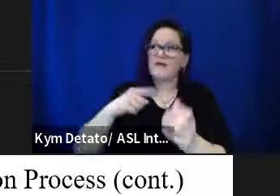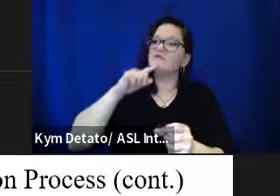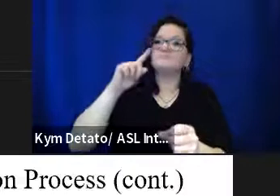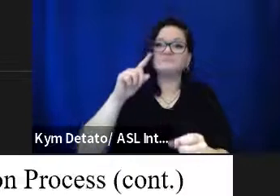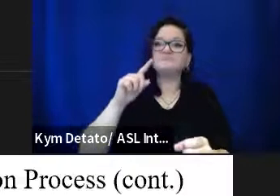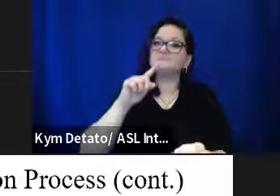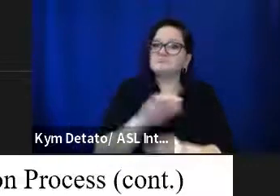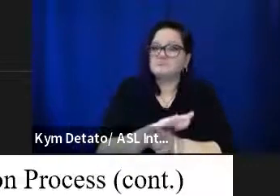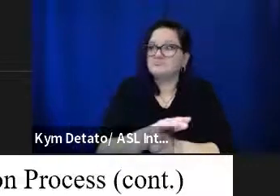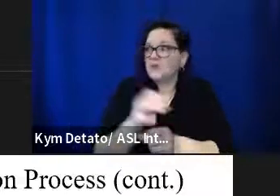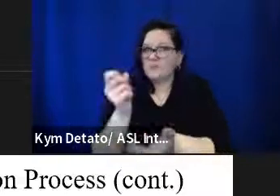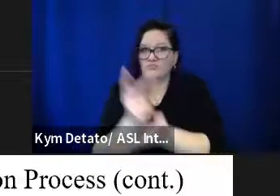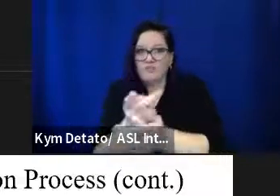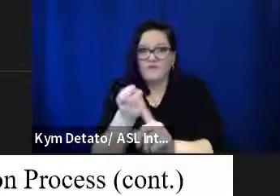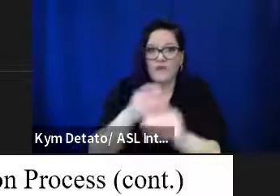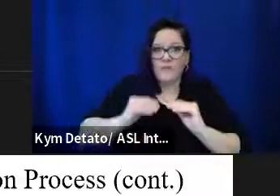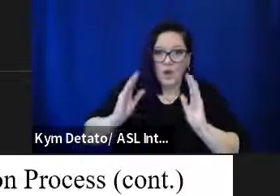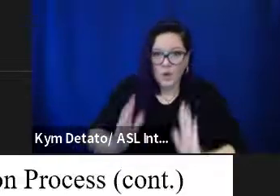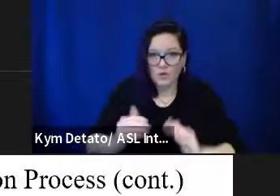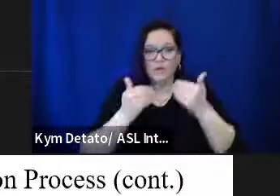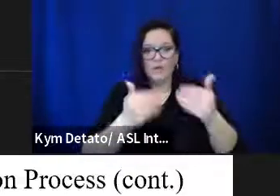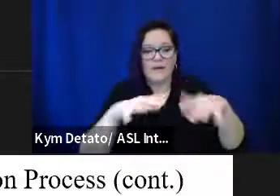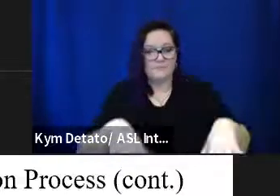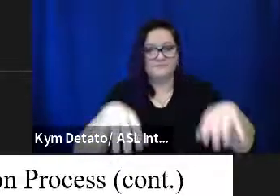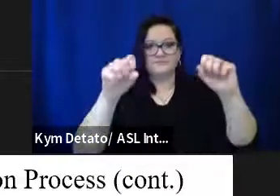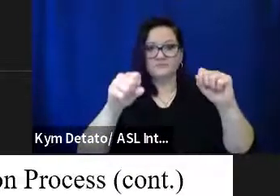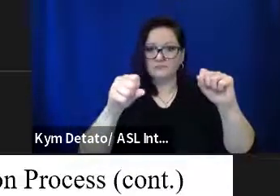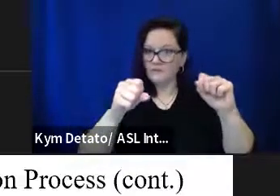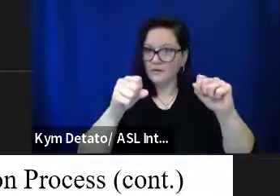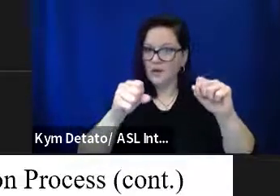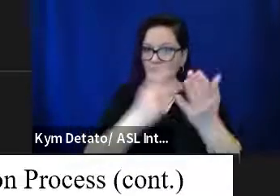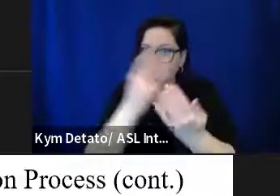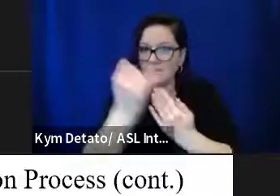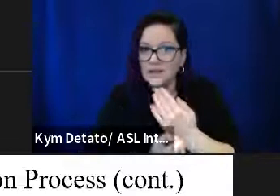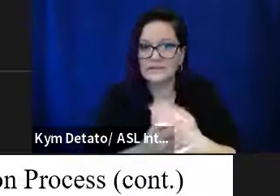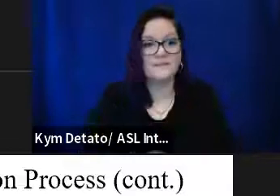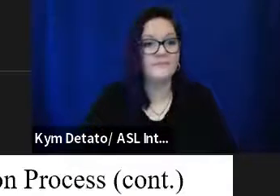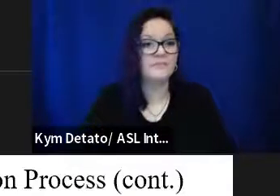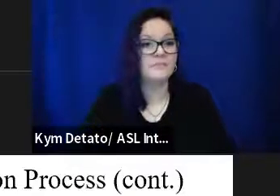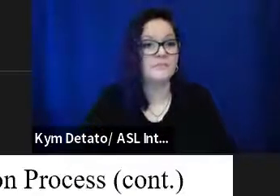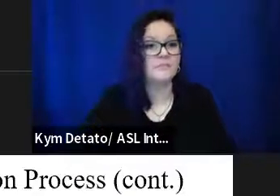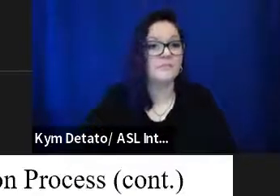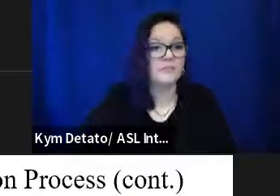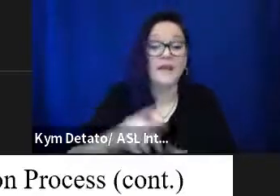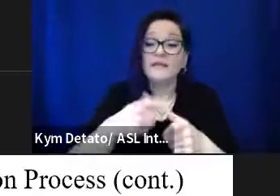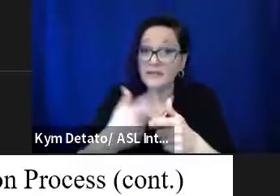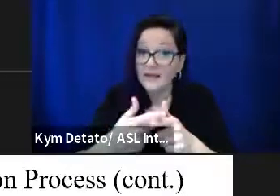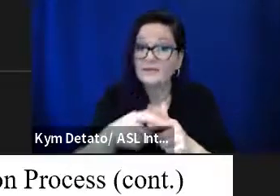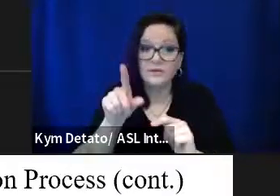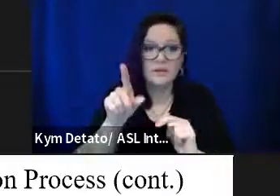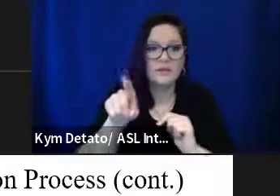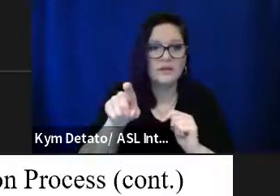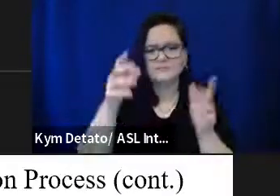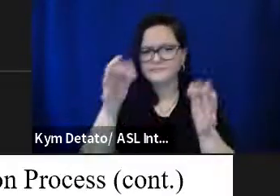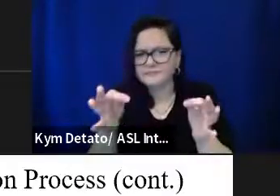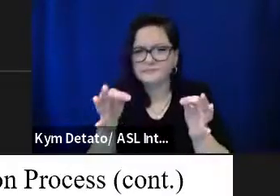to undertake a commercial facade project. Following that, you would need to decide on the